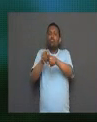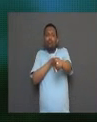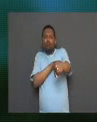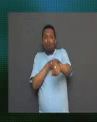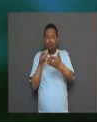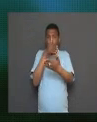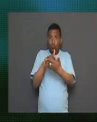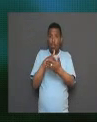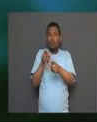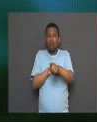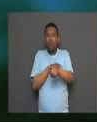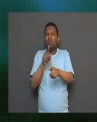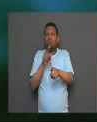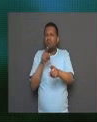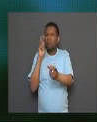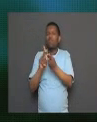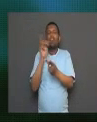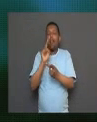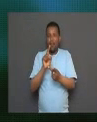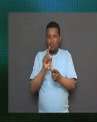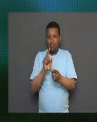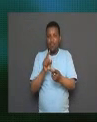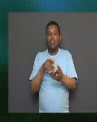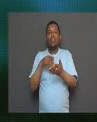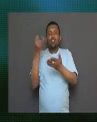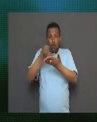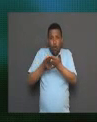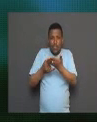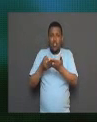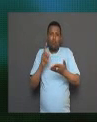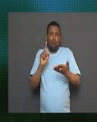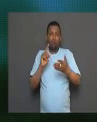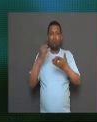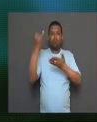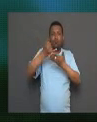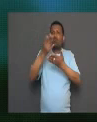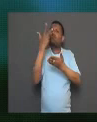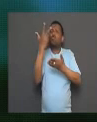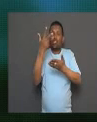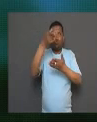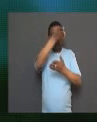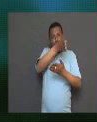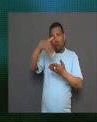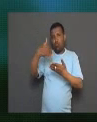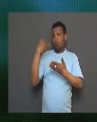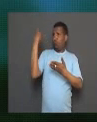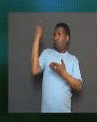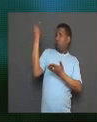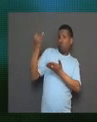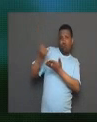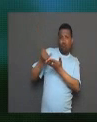Relative distances were often inaccurate, and drawings of three-dimensional